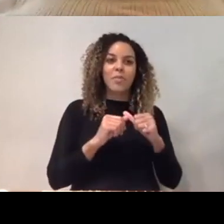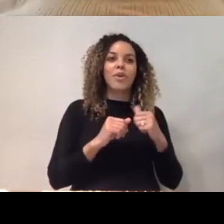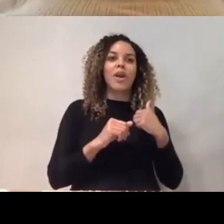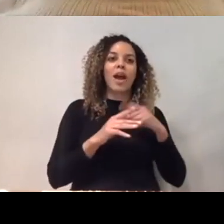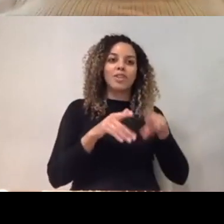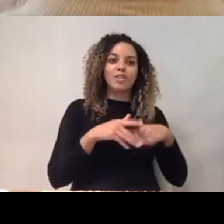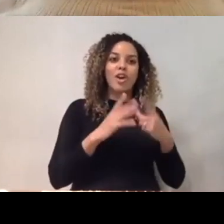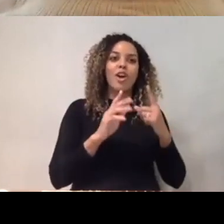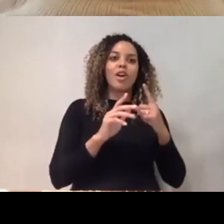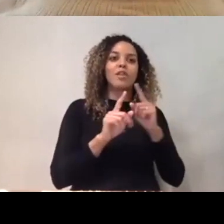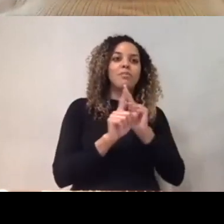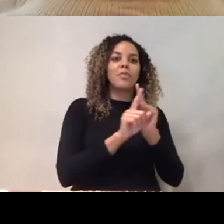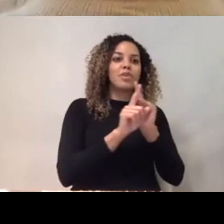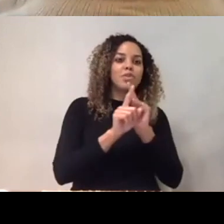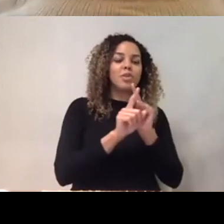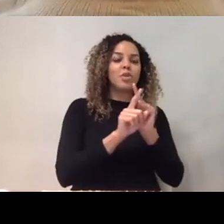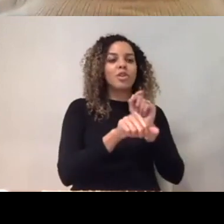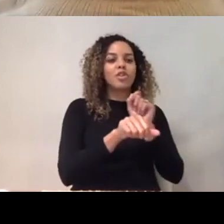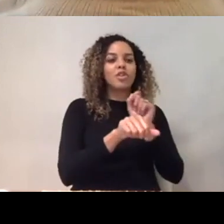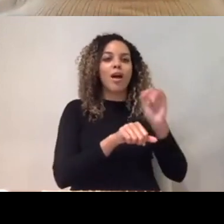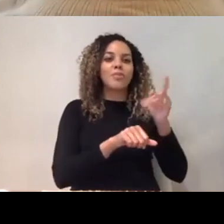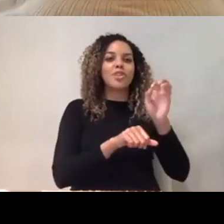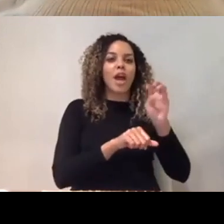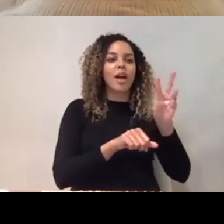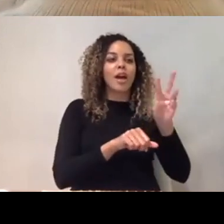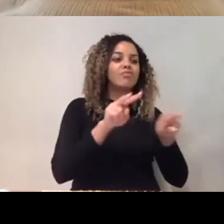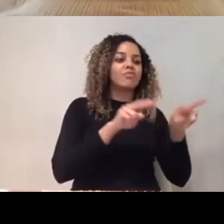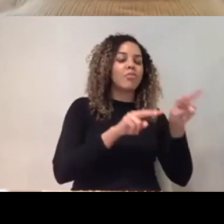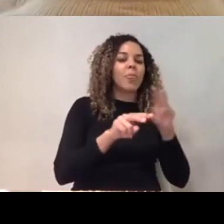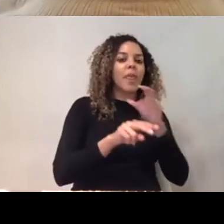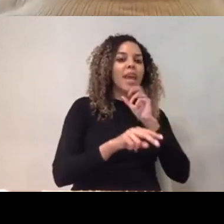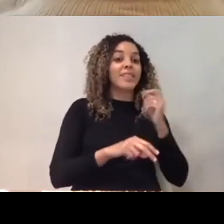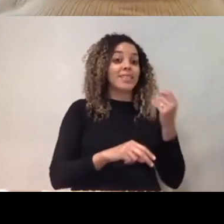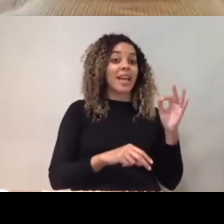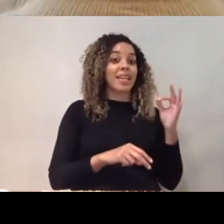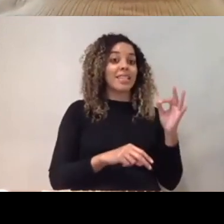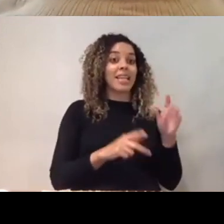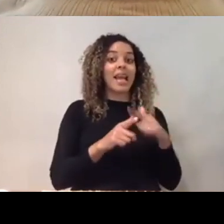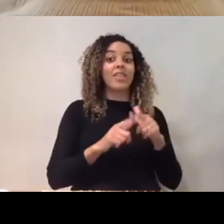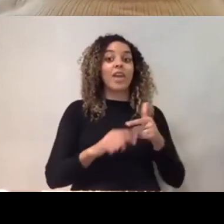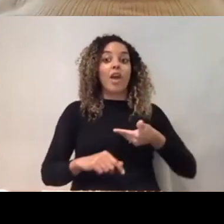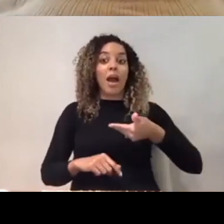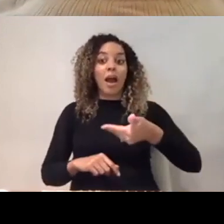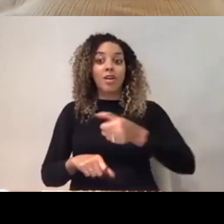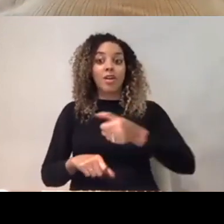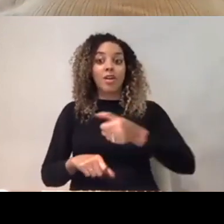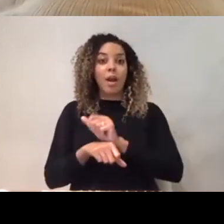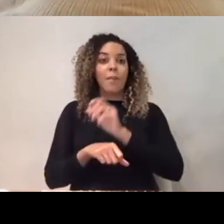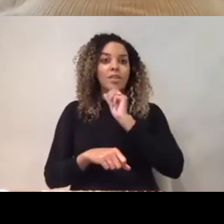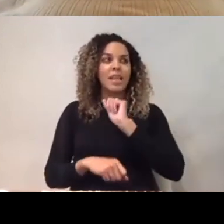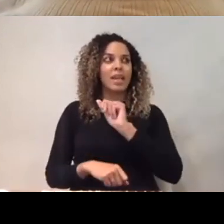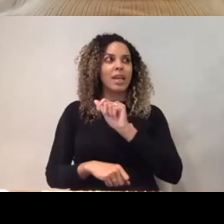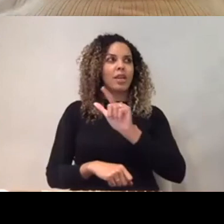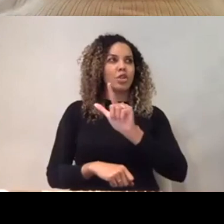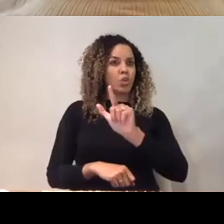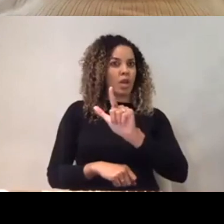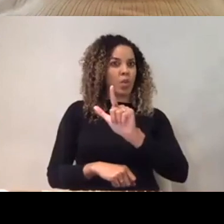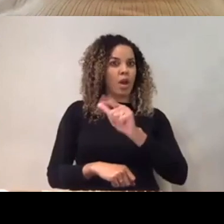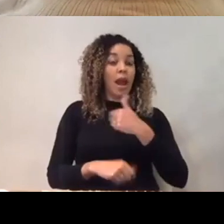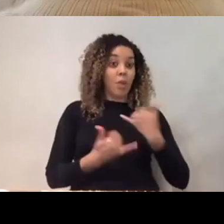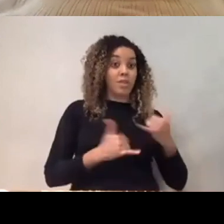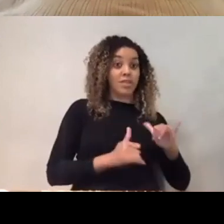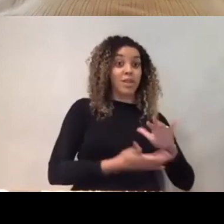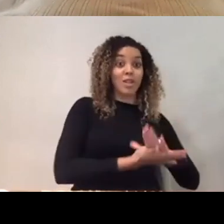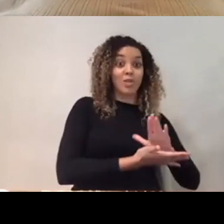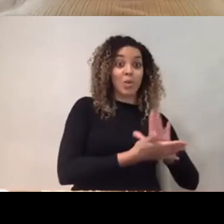20 when I got, you know, offered a job. And I remember going to the producer and being like, okay, so I'm still in school. Like, should I switch to journalism? Like, what do